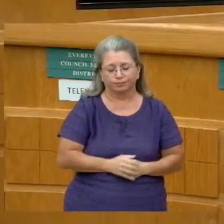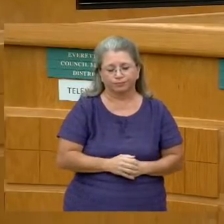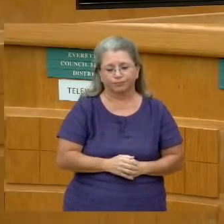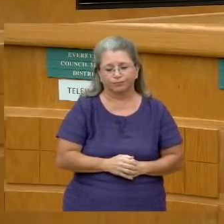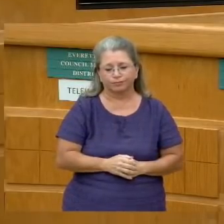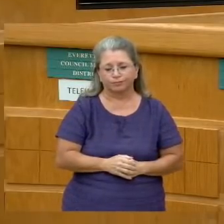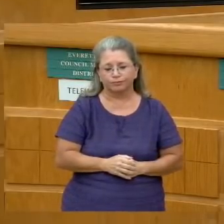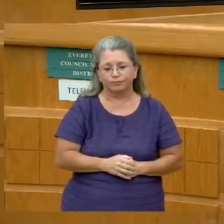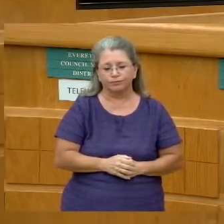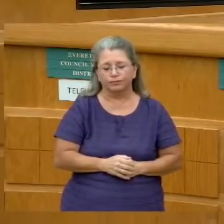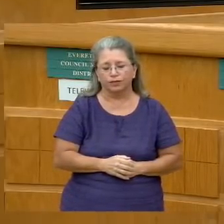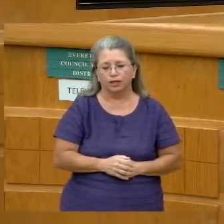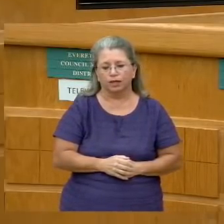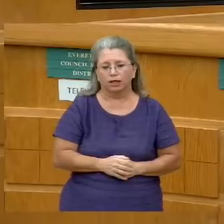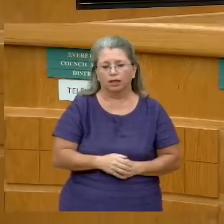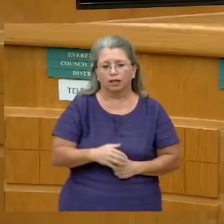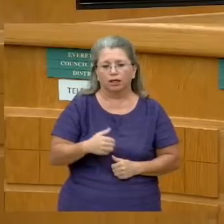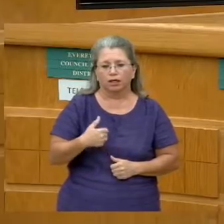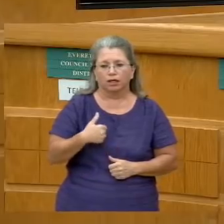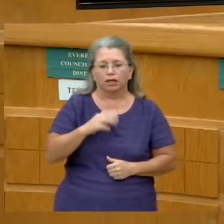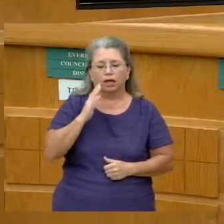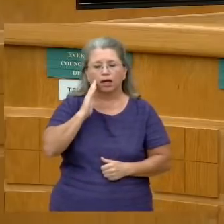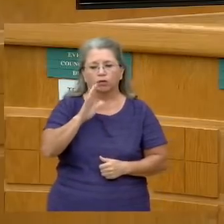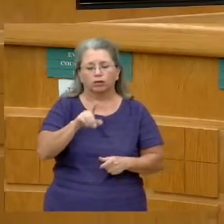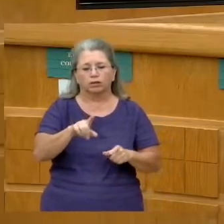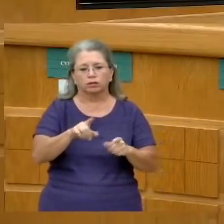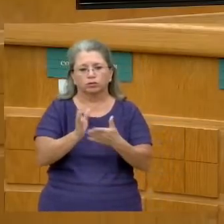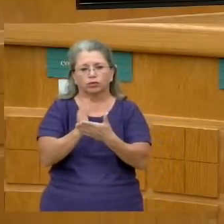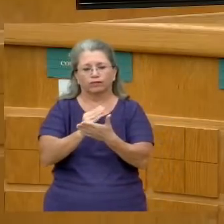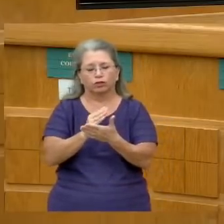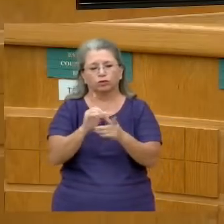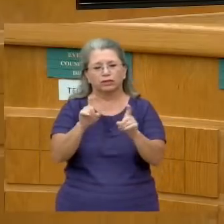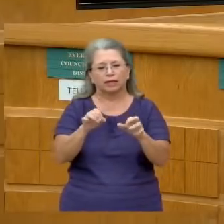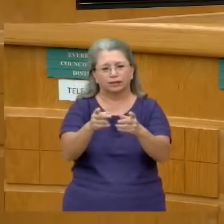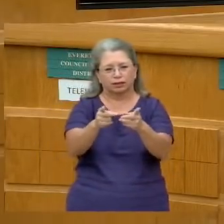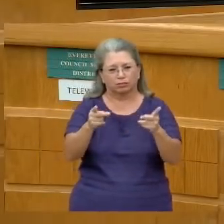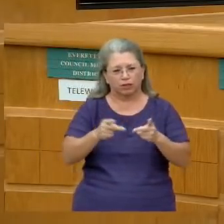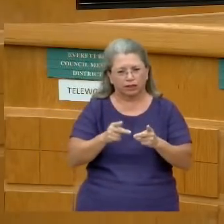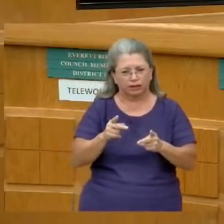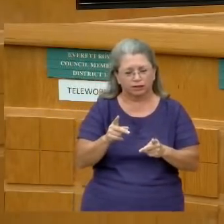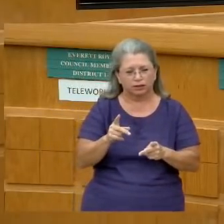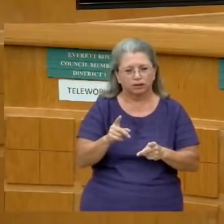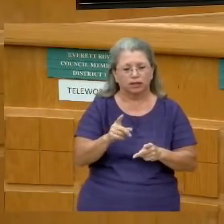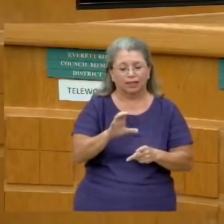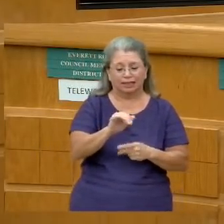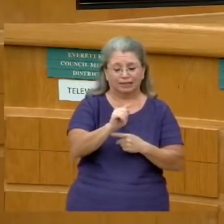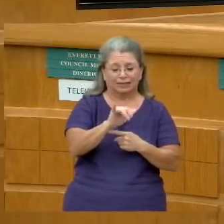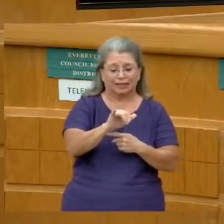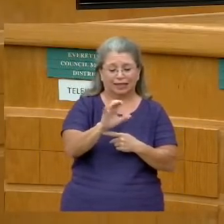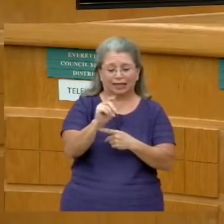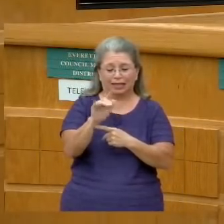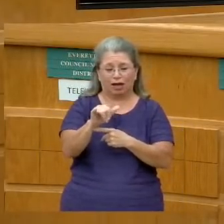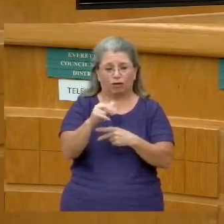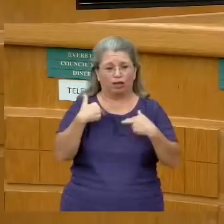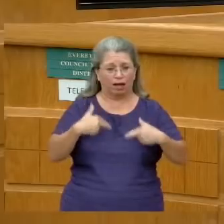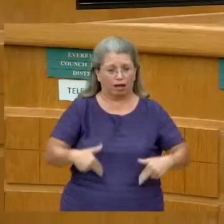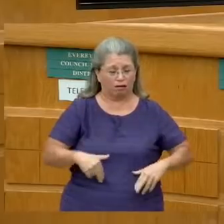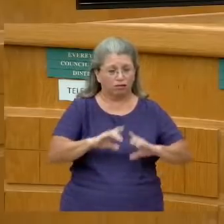I'll go over some of the other testing sites that are taking place as well. Our test sites, when we do them, the City County Health District, we can get